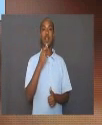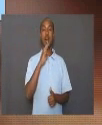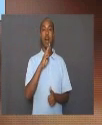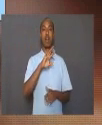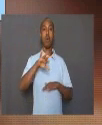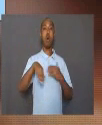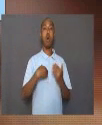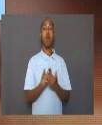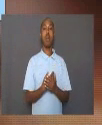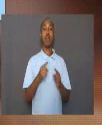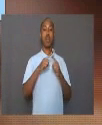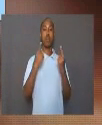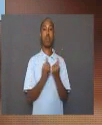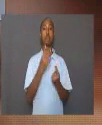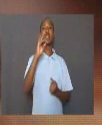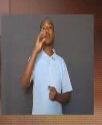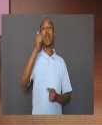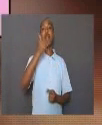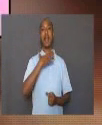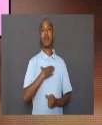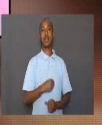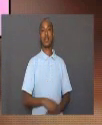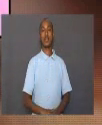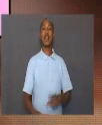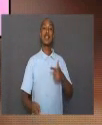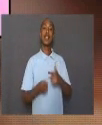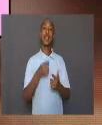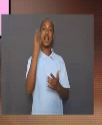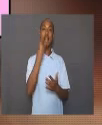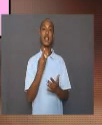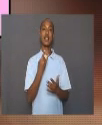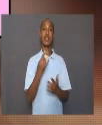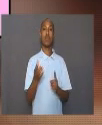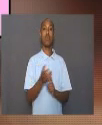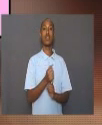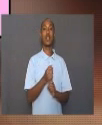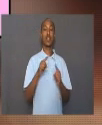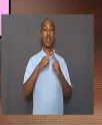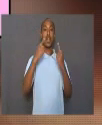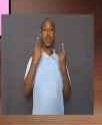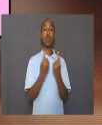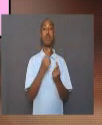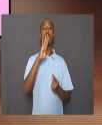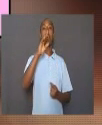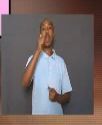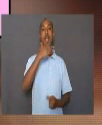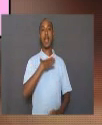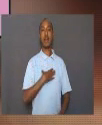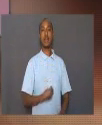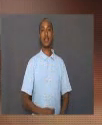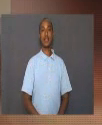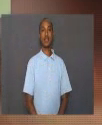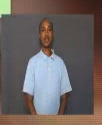all halogens. The second list contains group 4A elements.